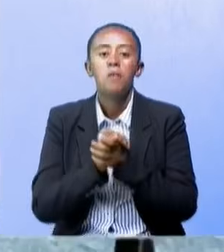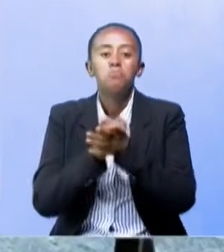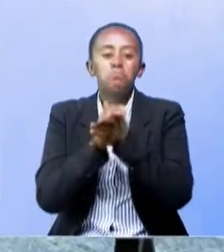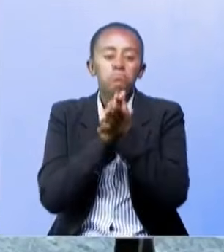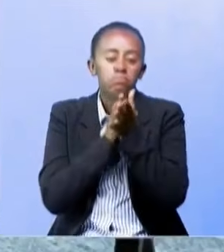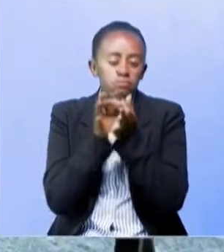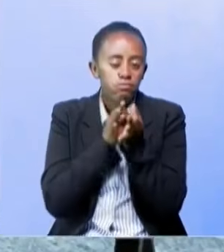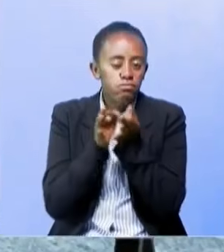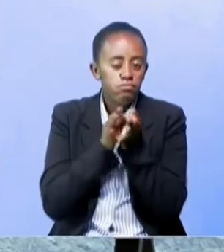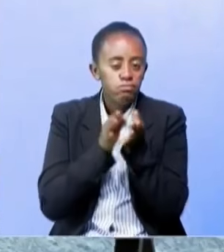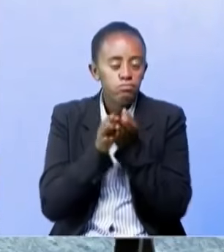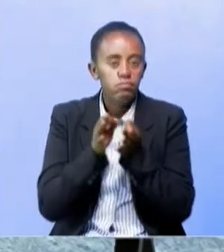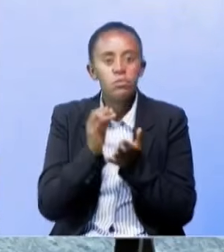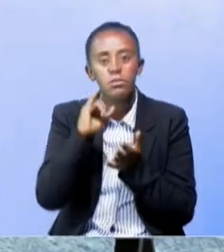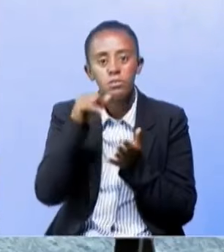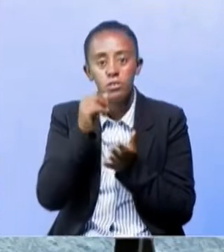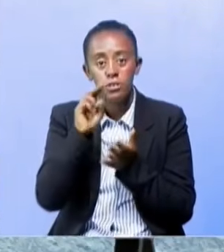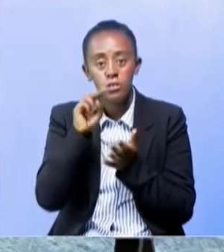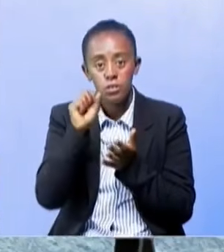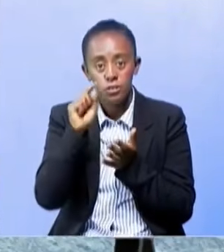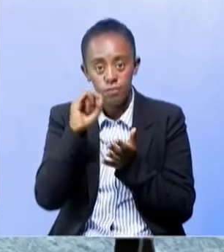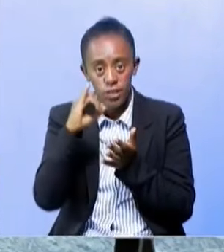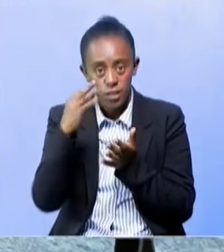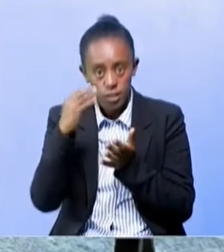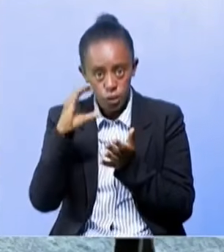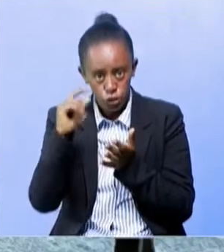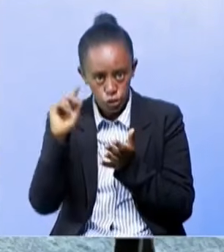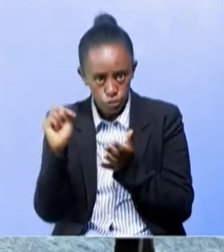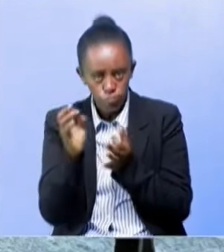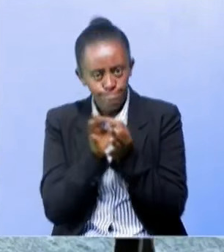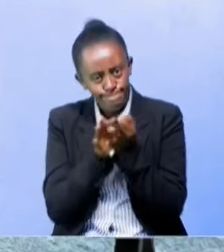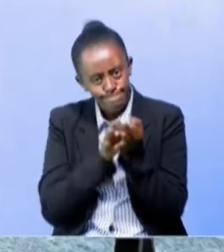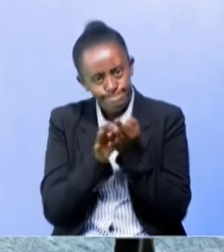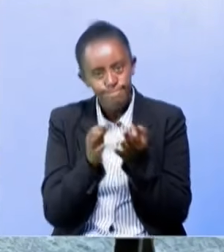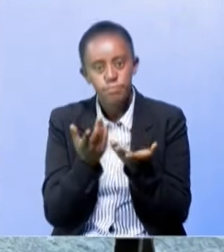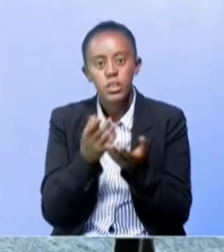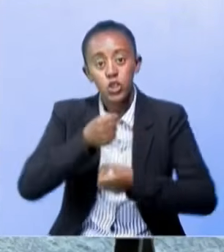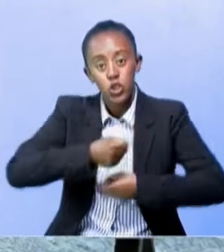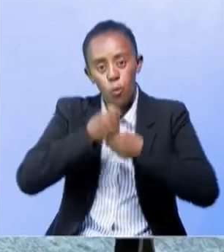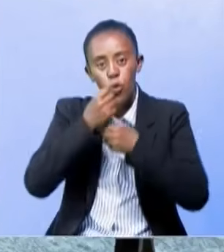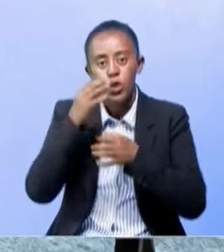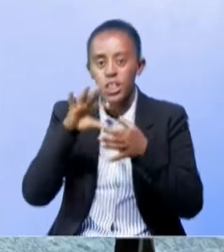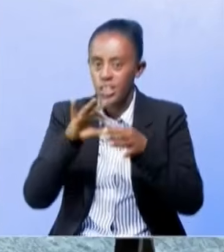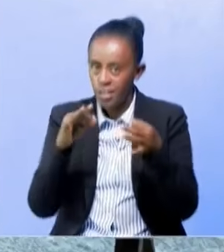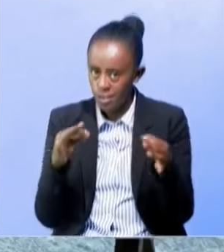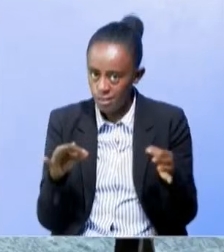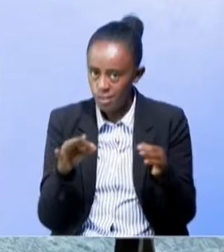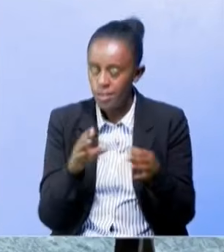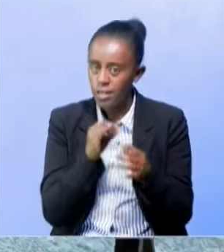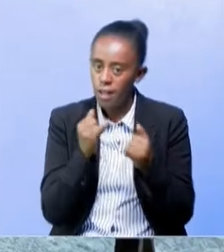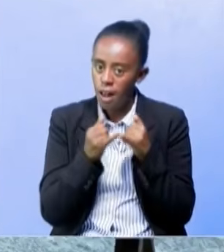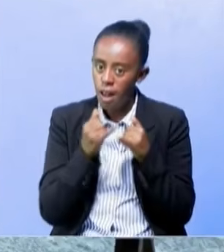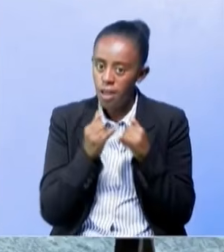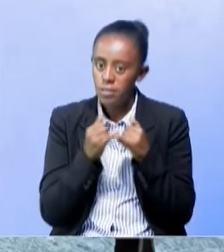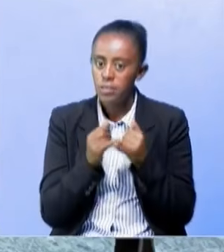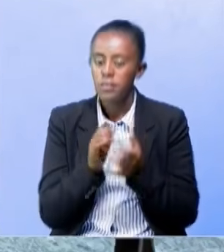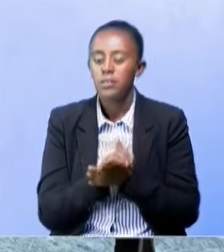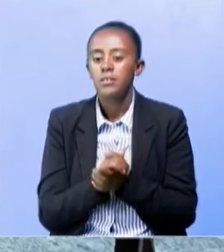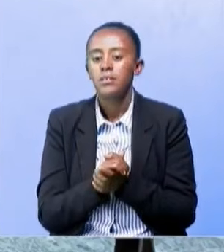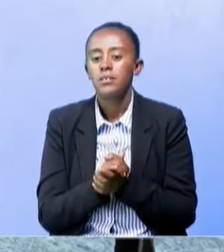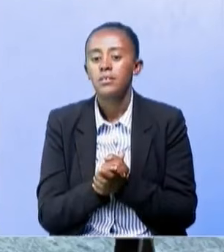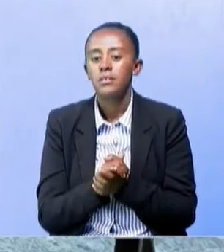justifications, and such kinds of concepts can be written under supporting sentence. And also the last one is